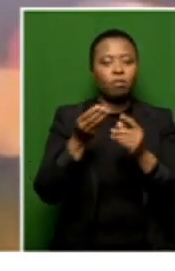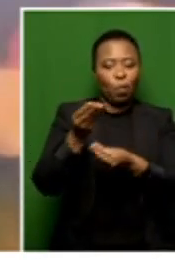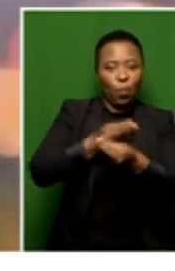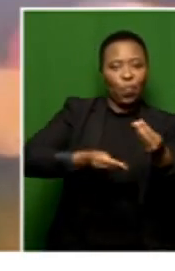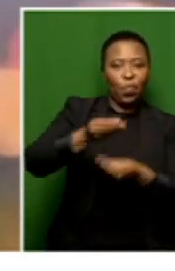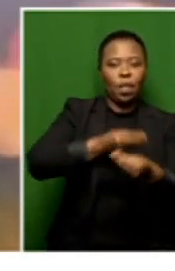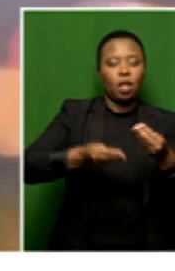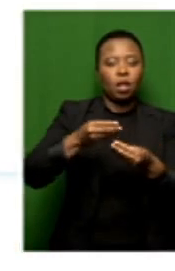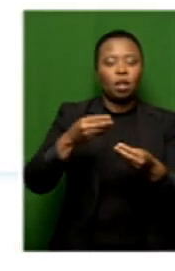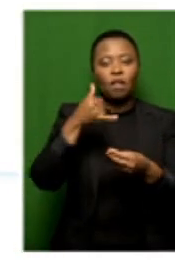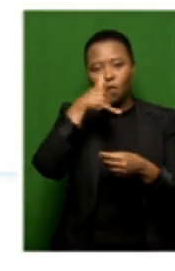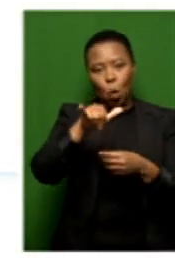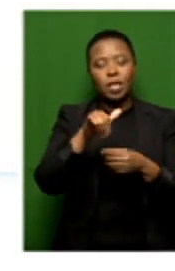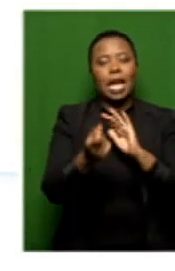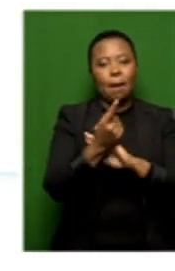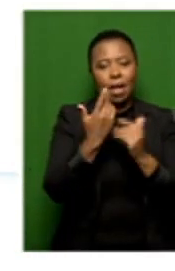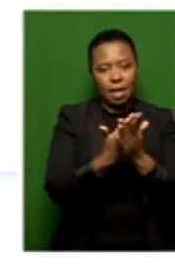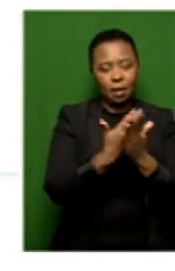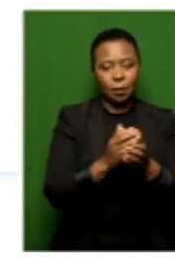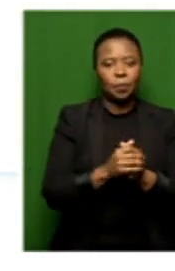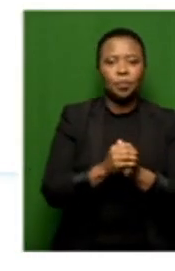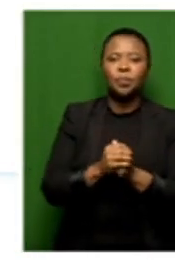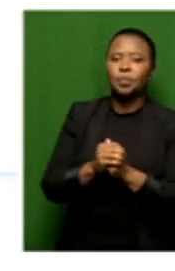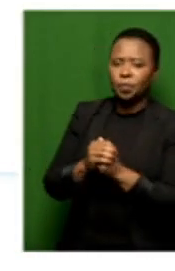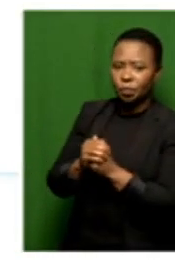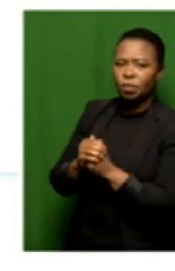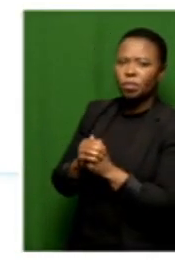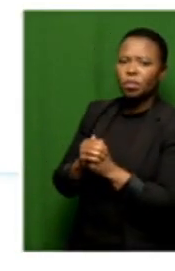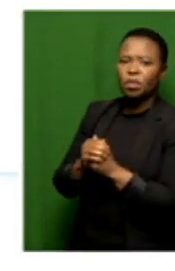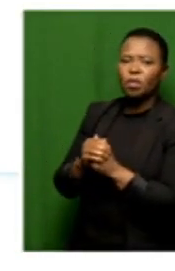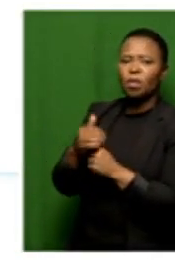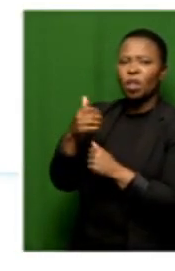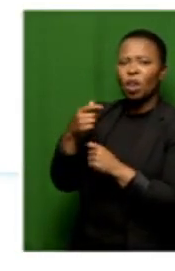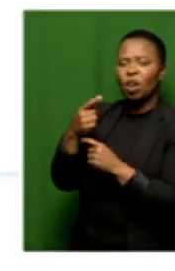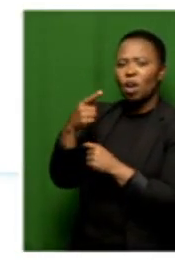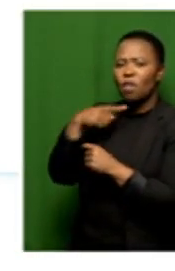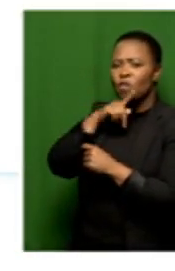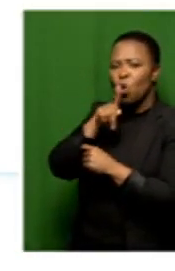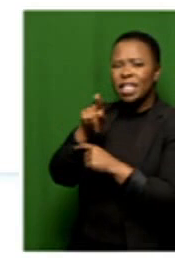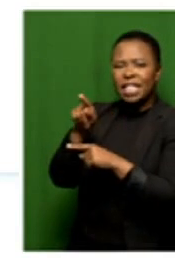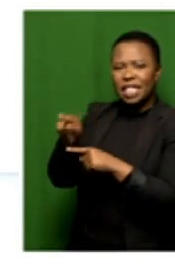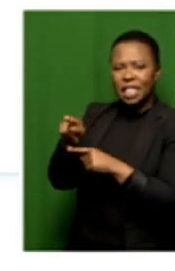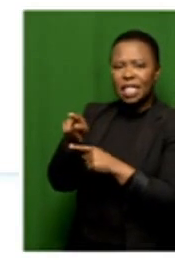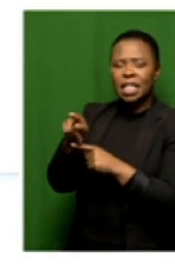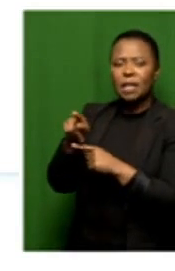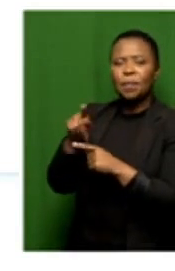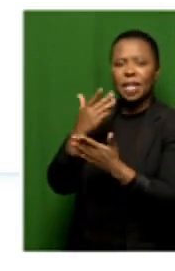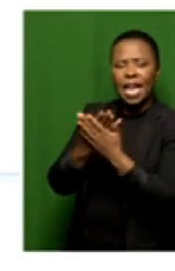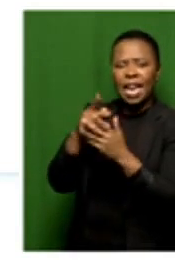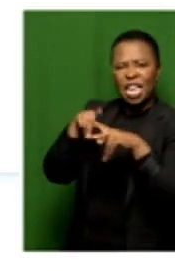behavior. Now, you say that fraud is still largely manual with social